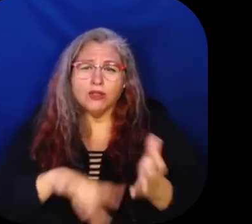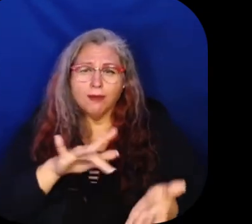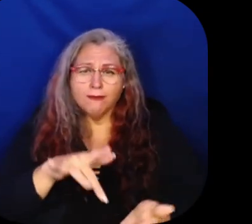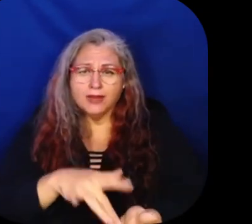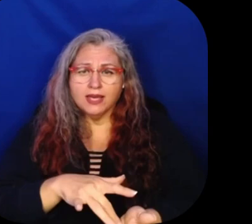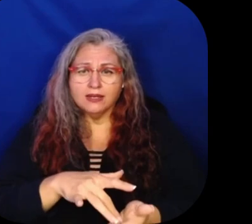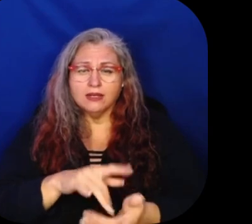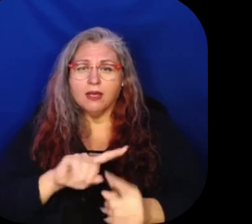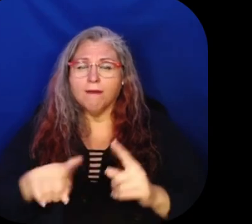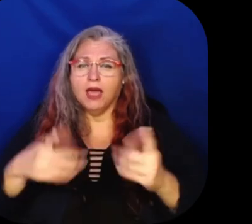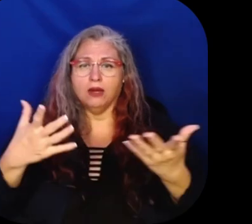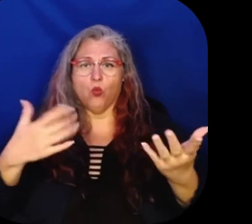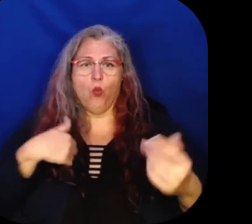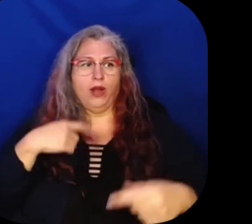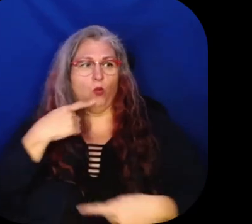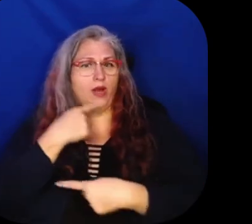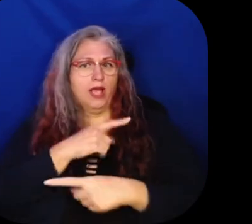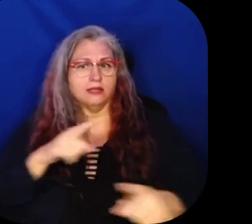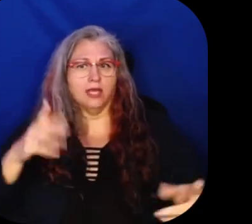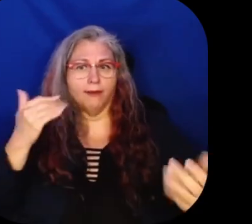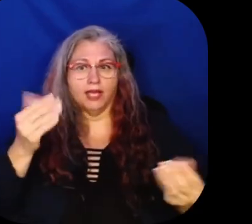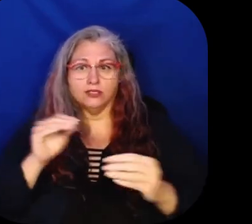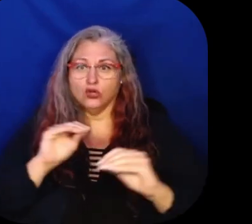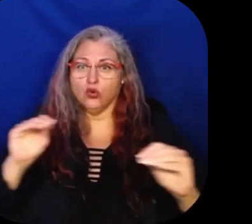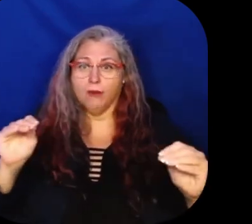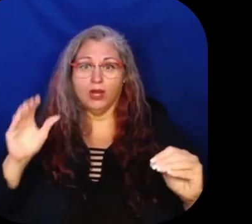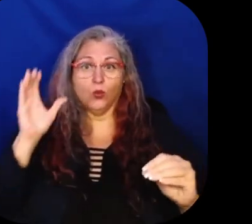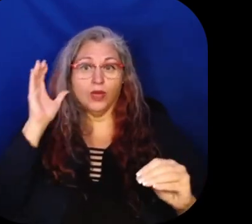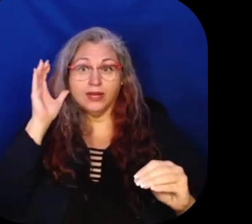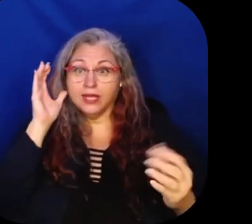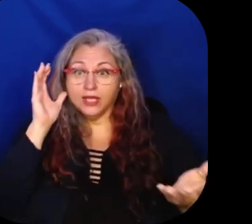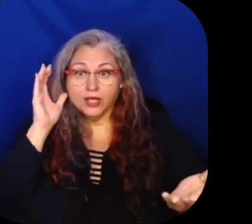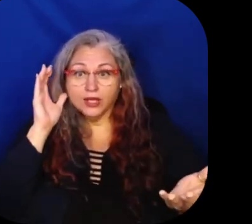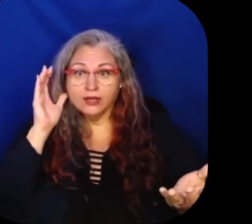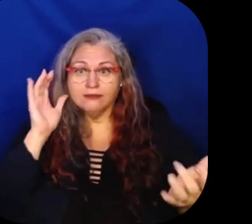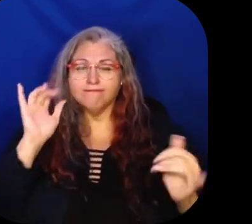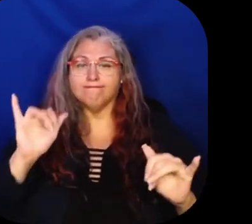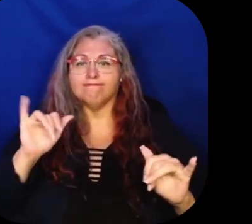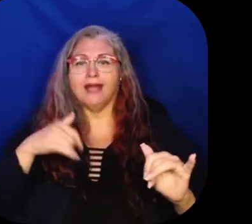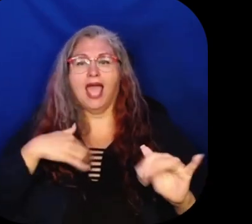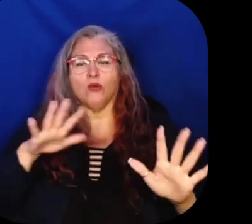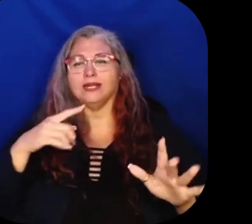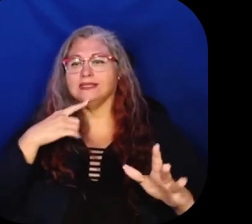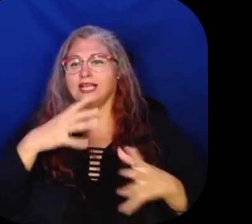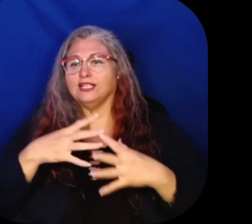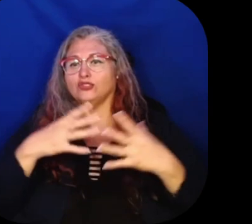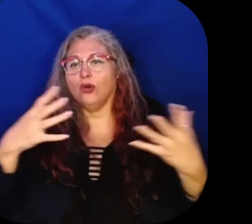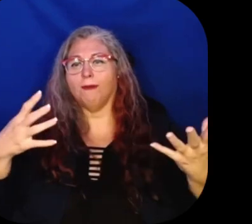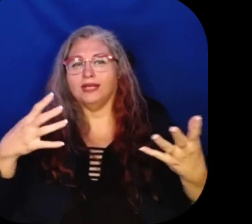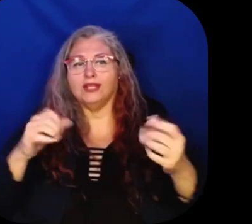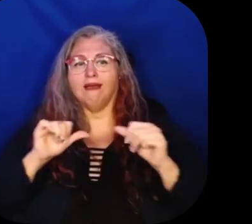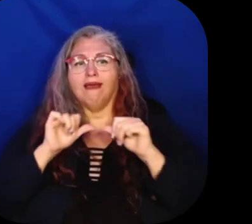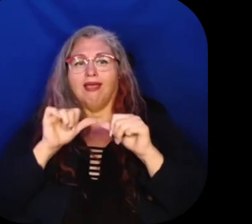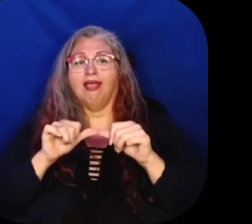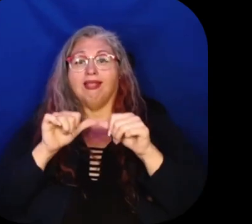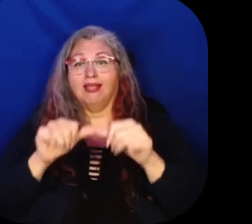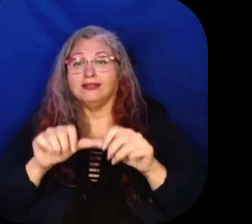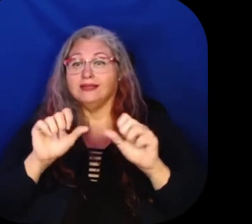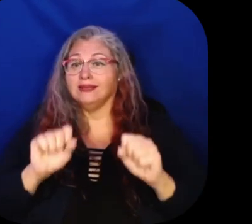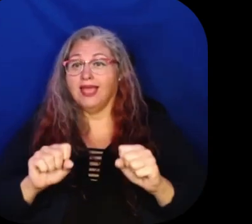I say? 'Cause nobody would hear, and I said so much already, could last me for years.